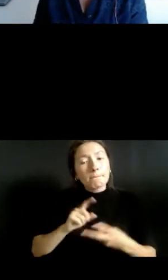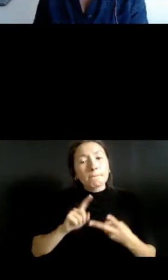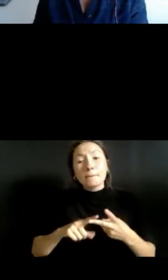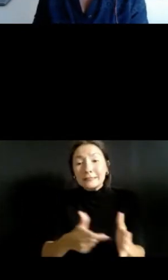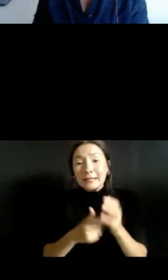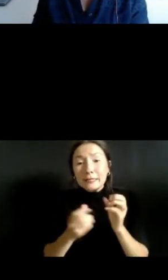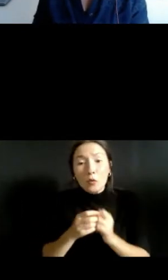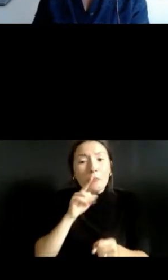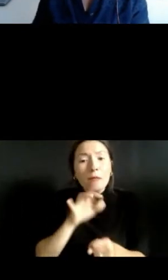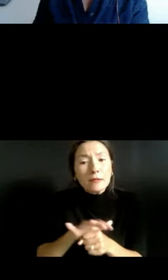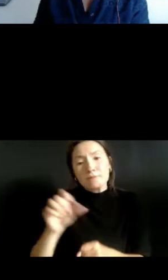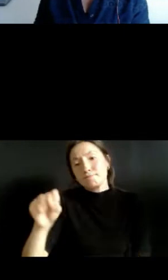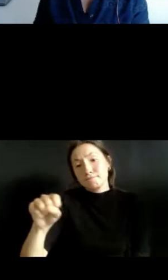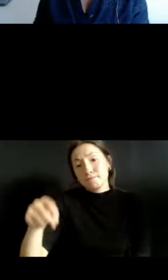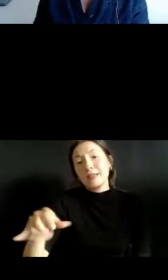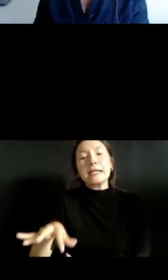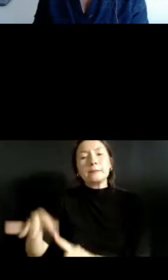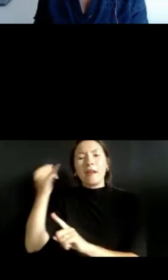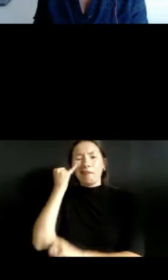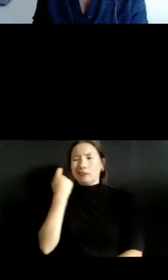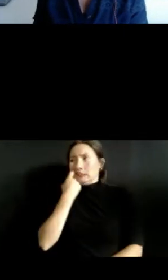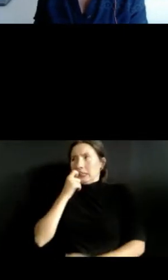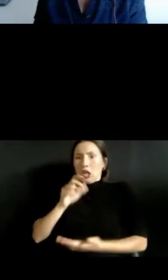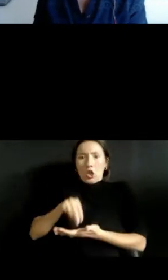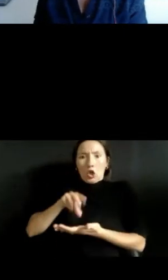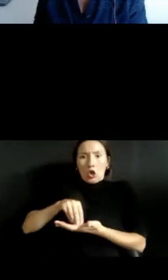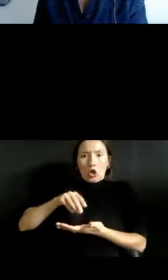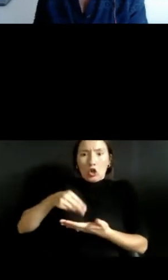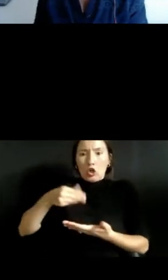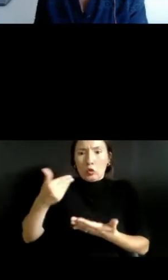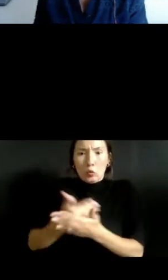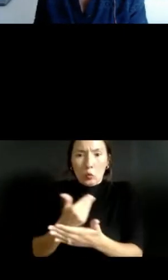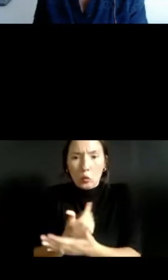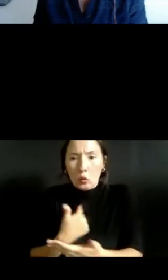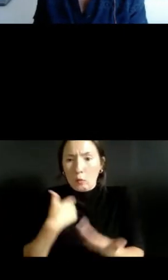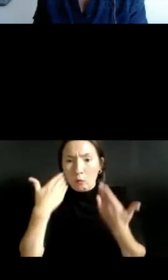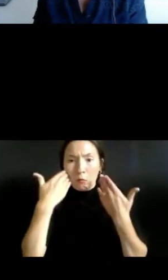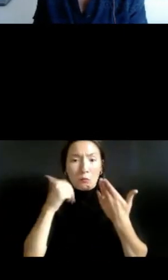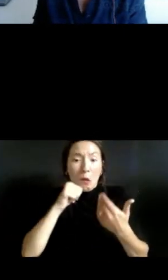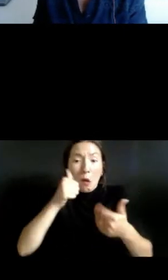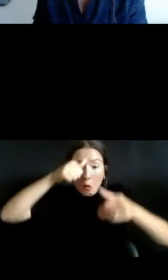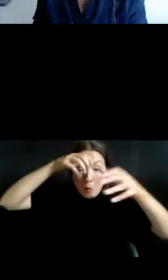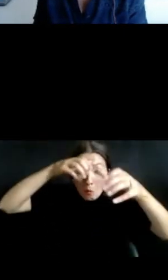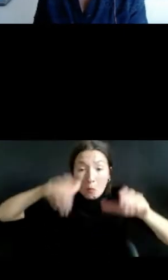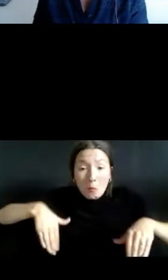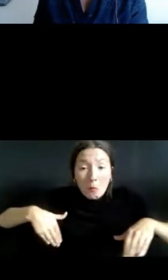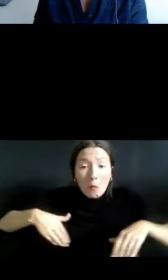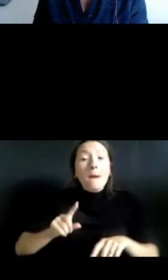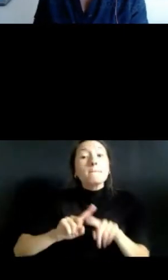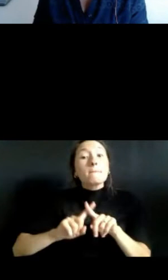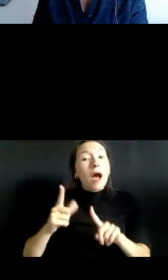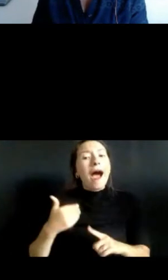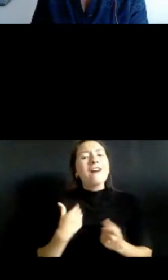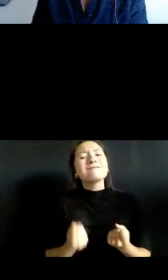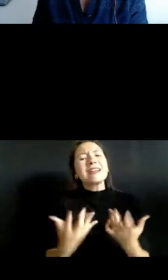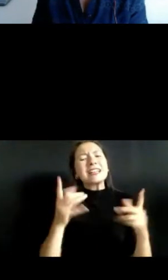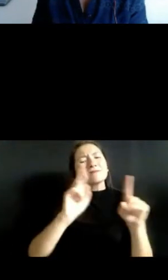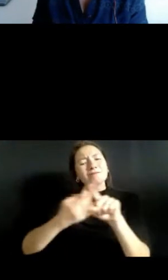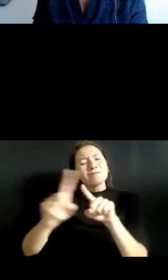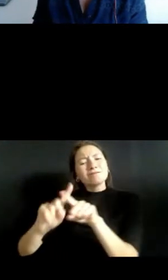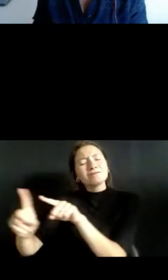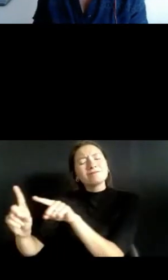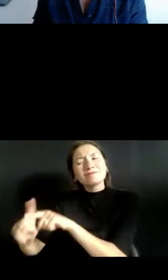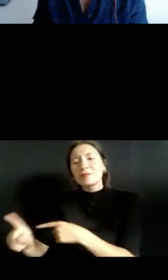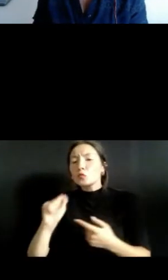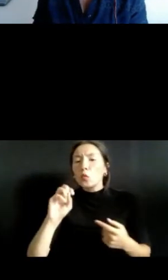help organizations to make accessibility less time consuming and costly. So we don't have